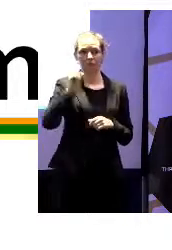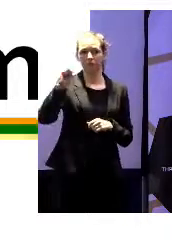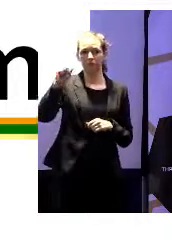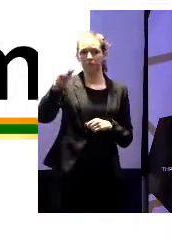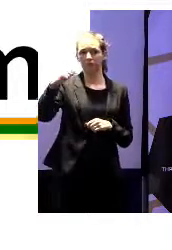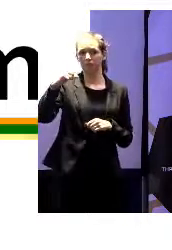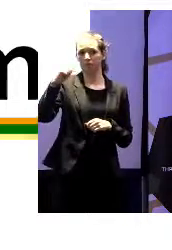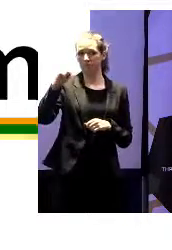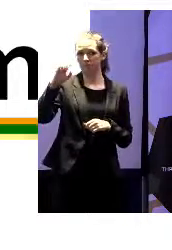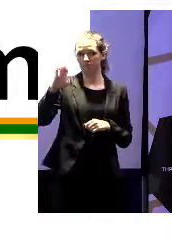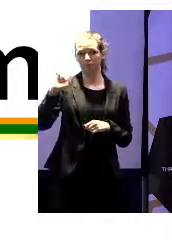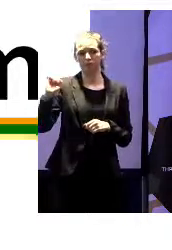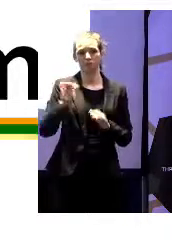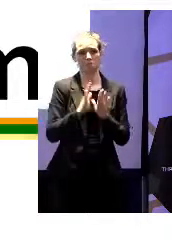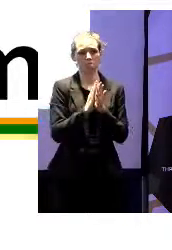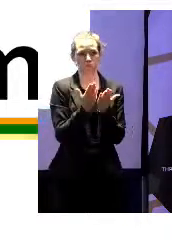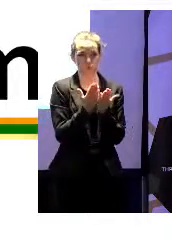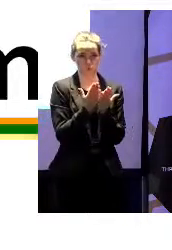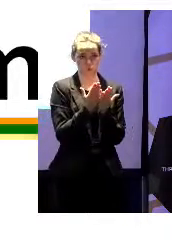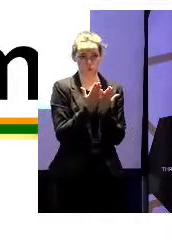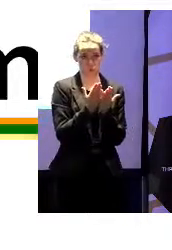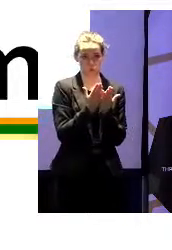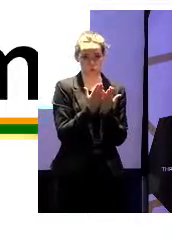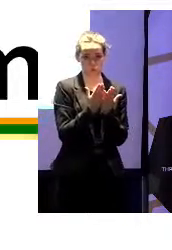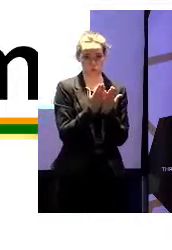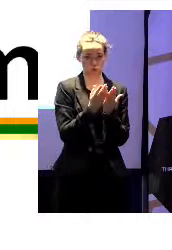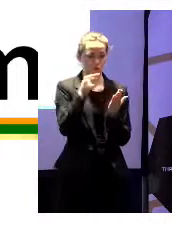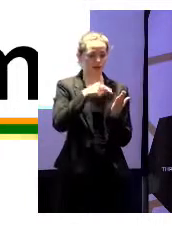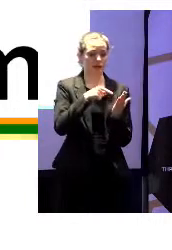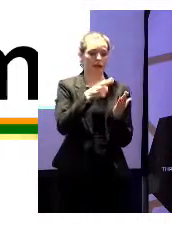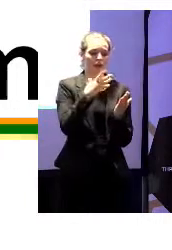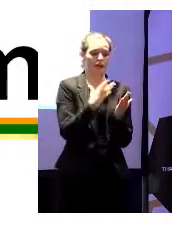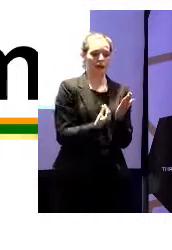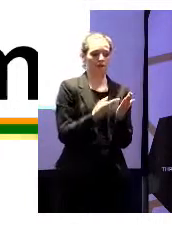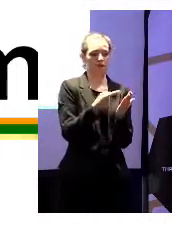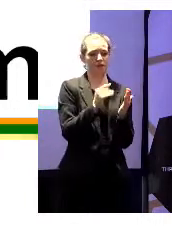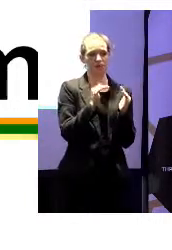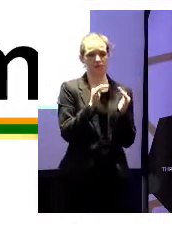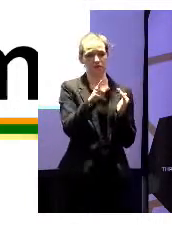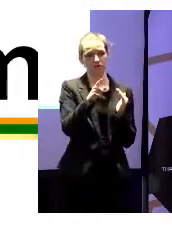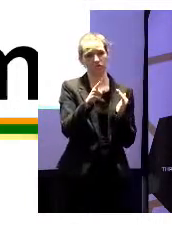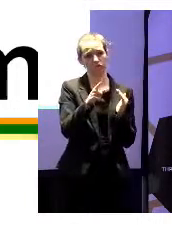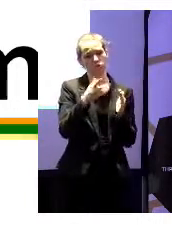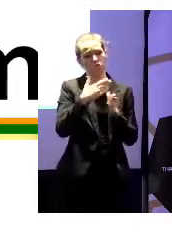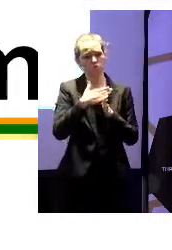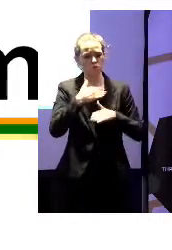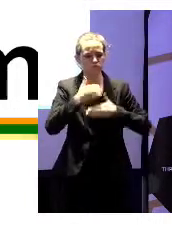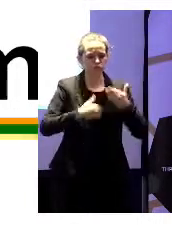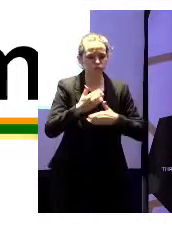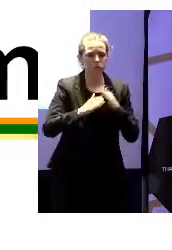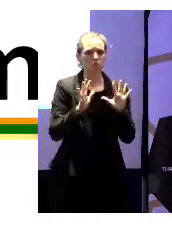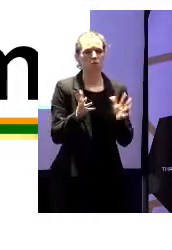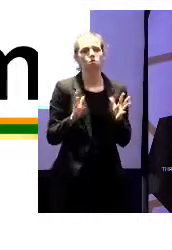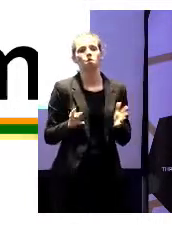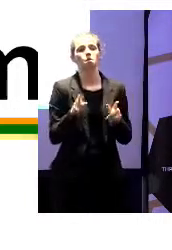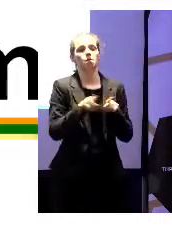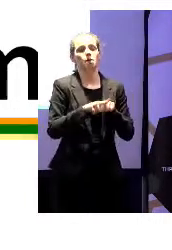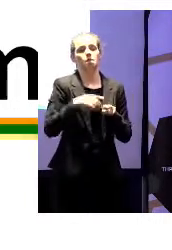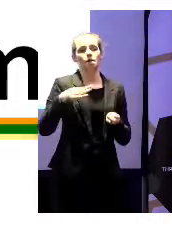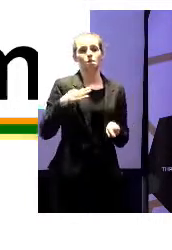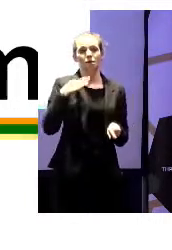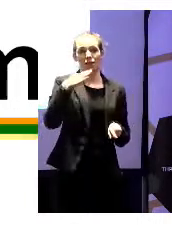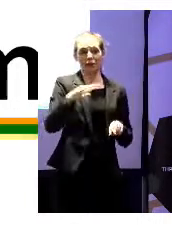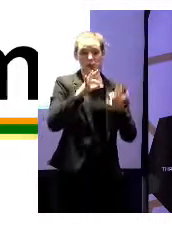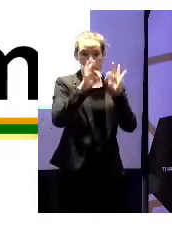handbook, the standard operating procedure document, and the application form, which I will not go into